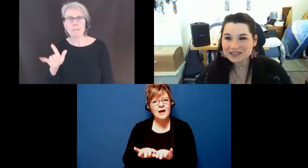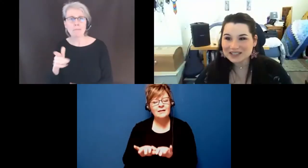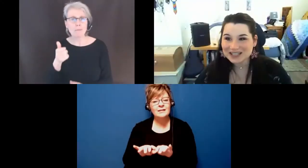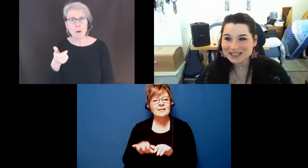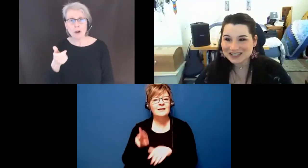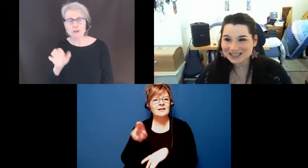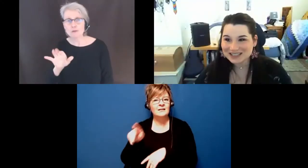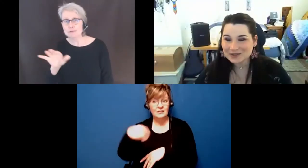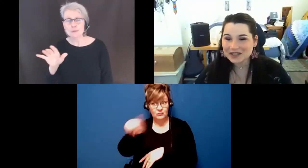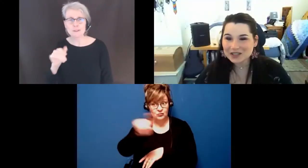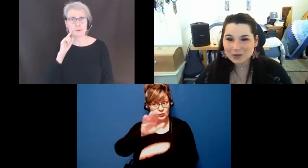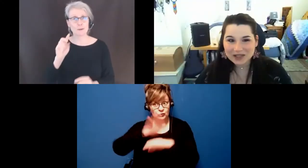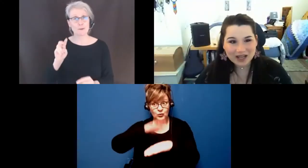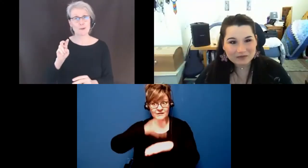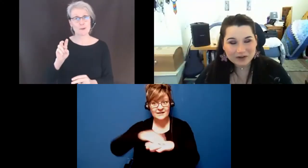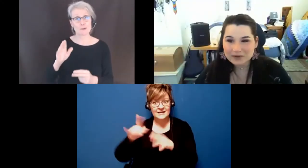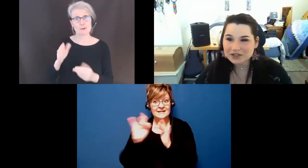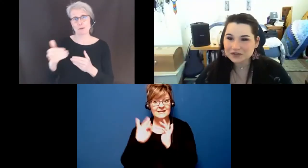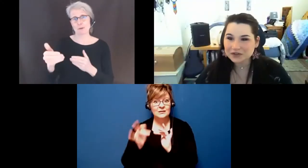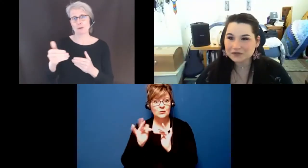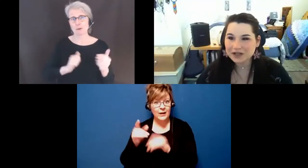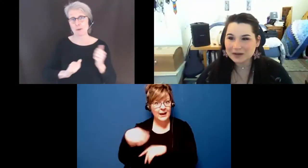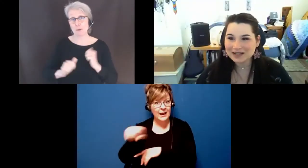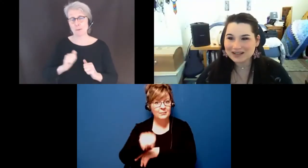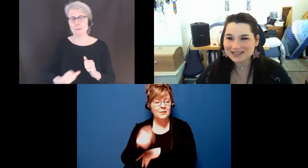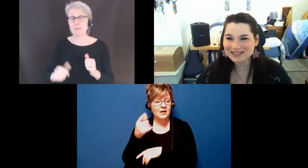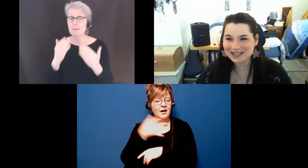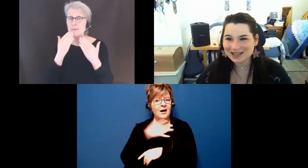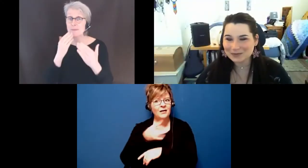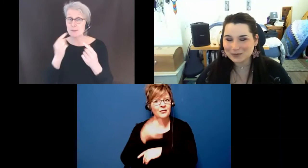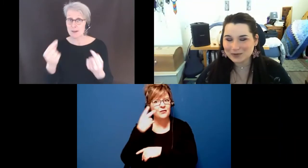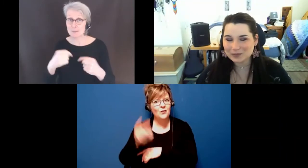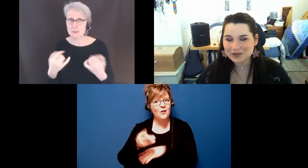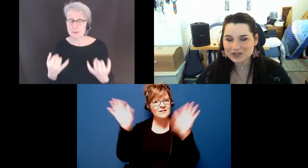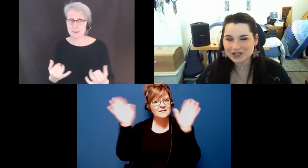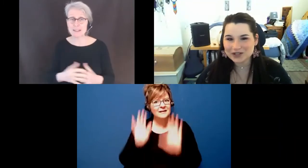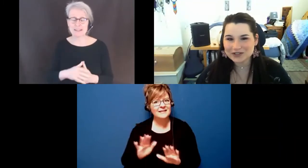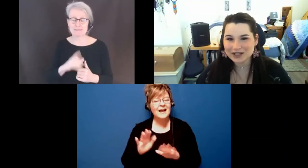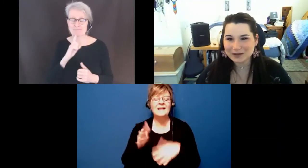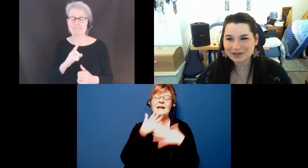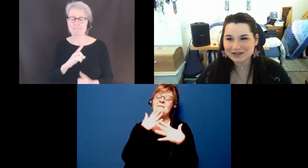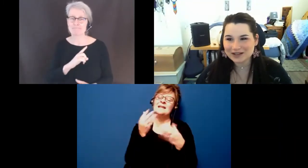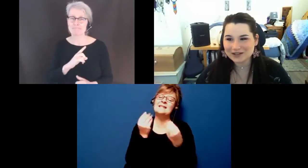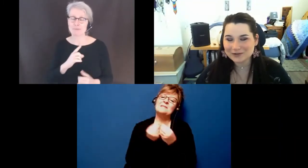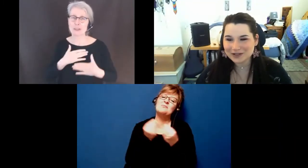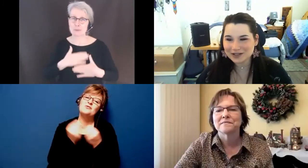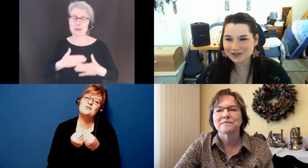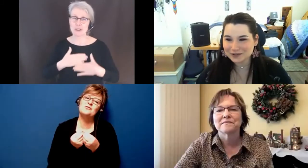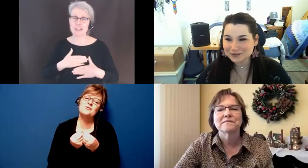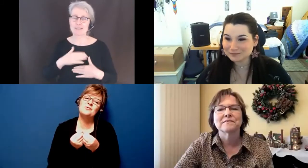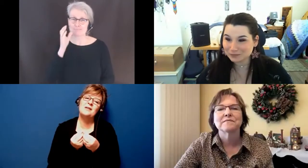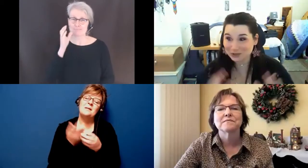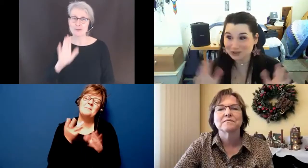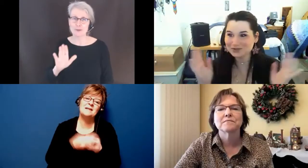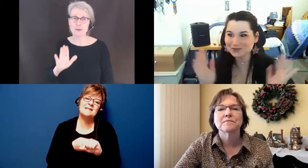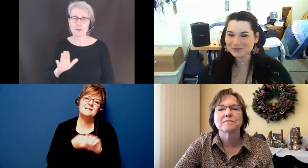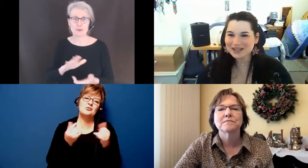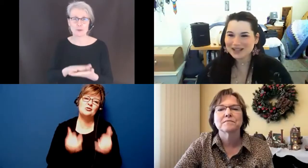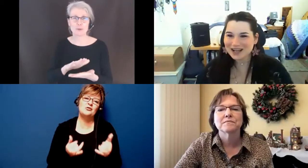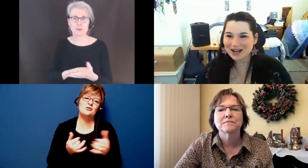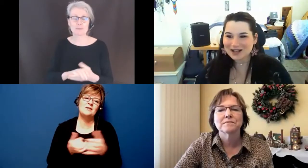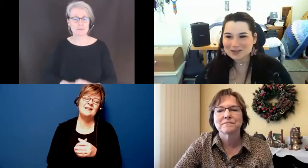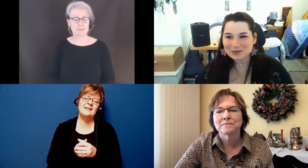future presentations. So thank you again very much for coming in today. We really appreciate Our pleasure. Your your what you